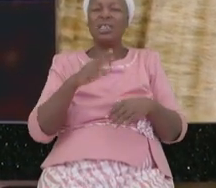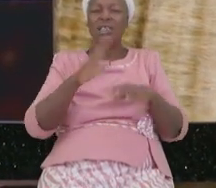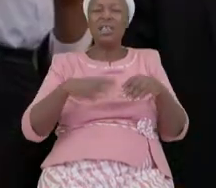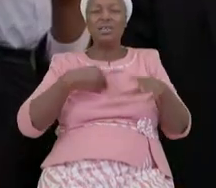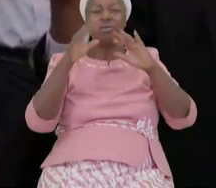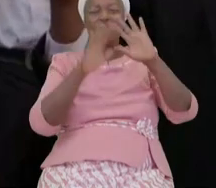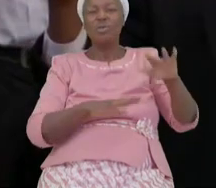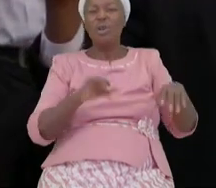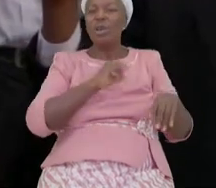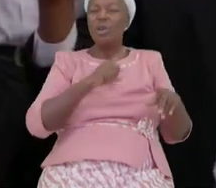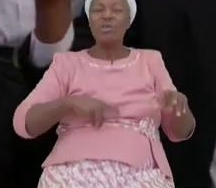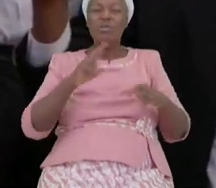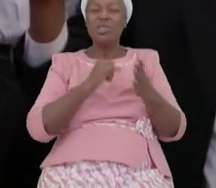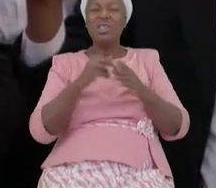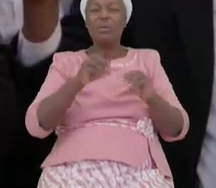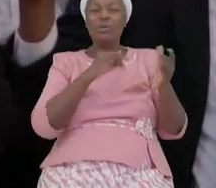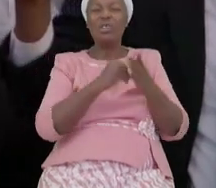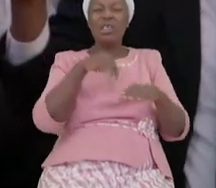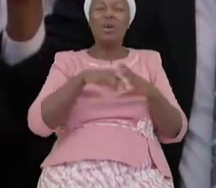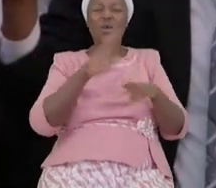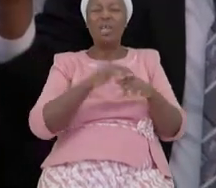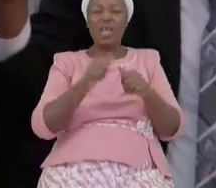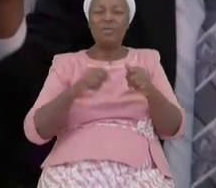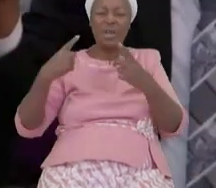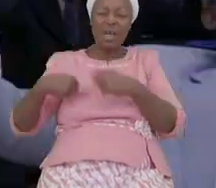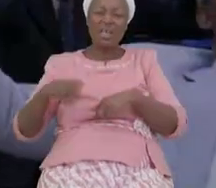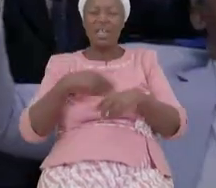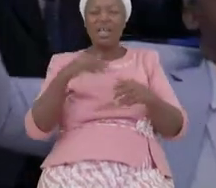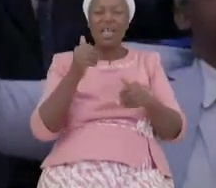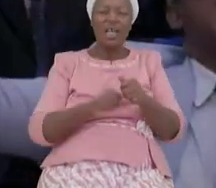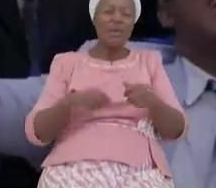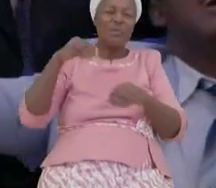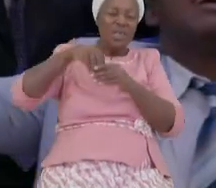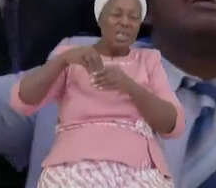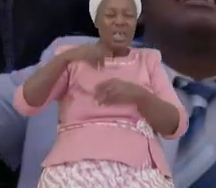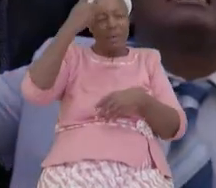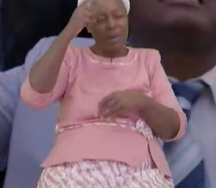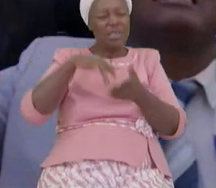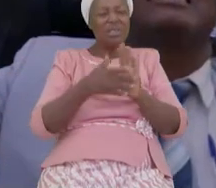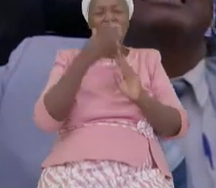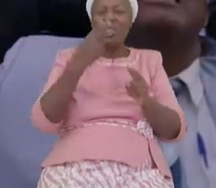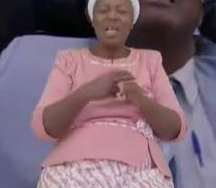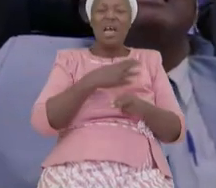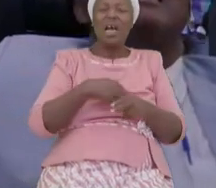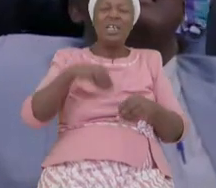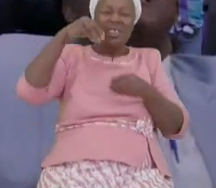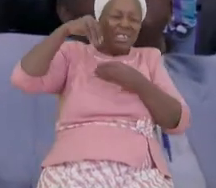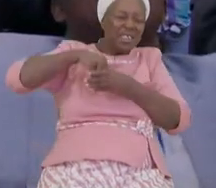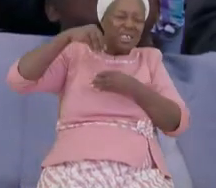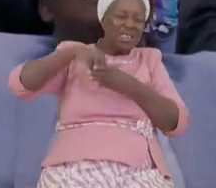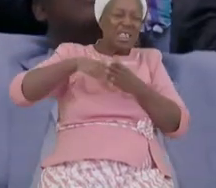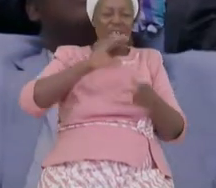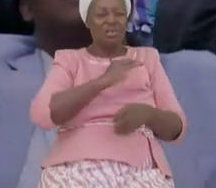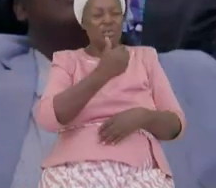every heart. Apply it on the inner man. Apply it on the inside